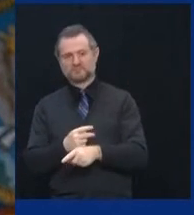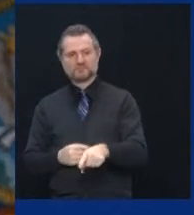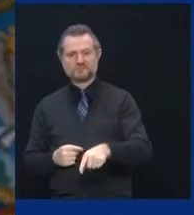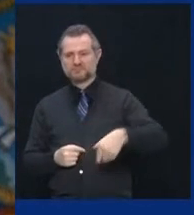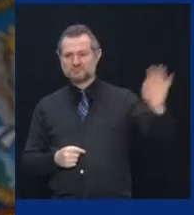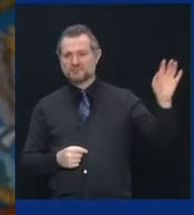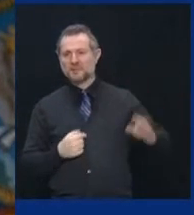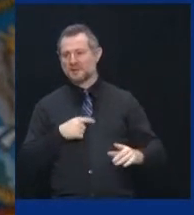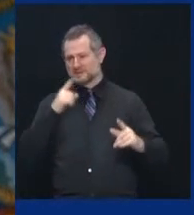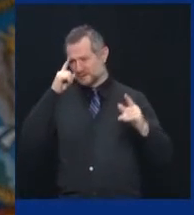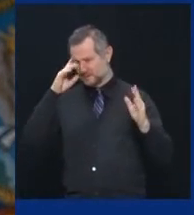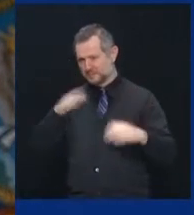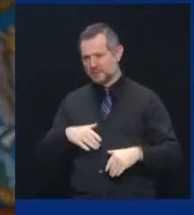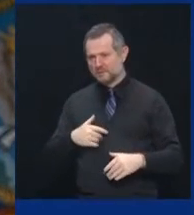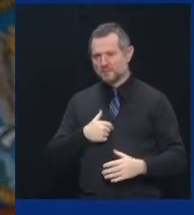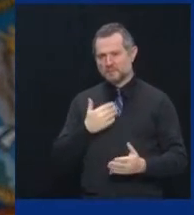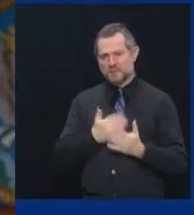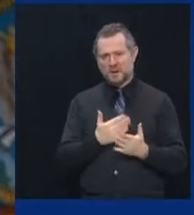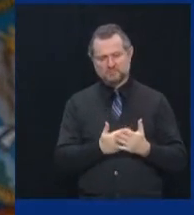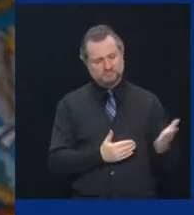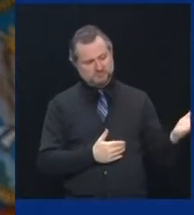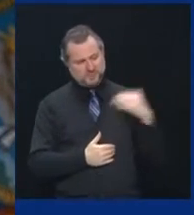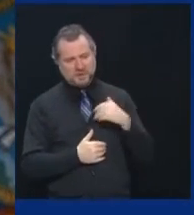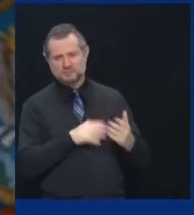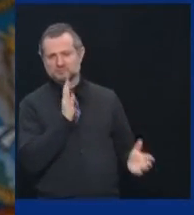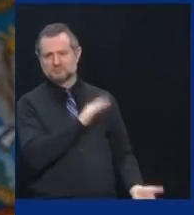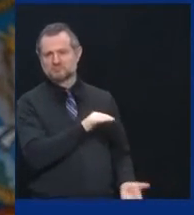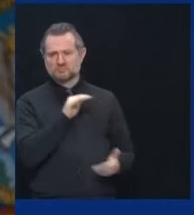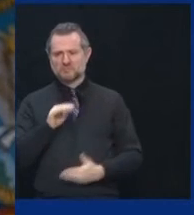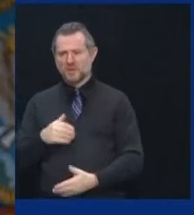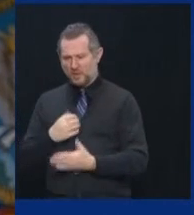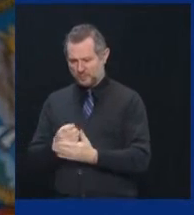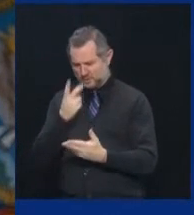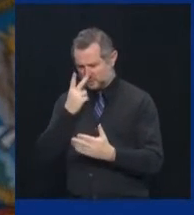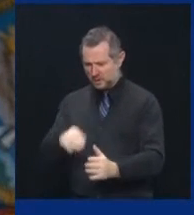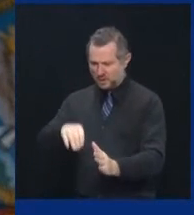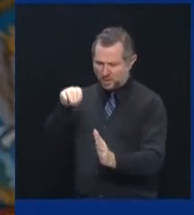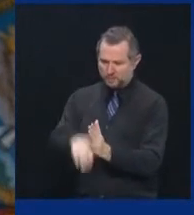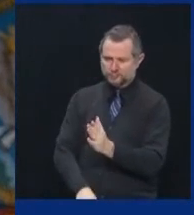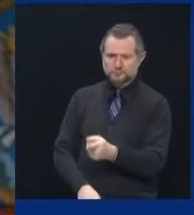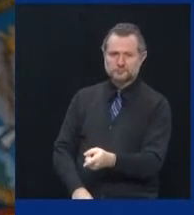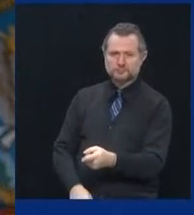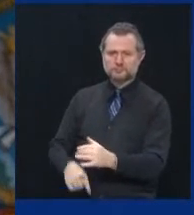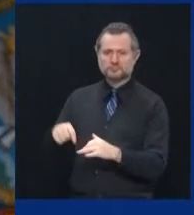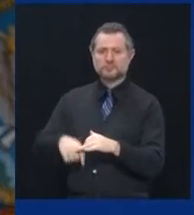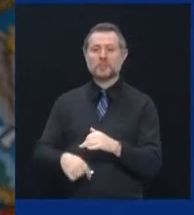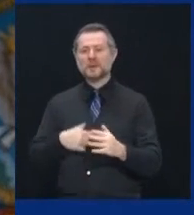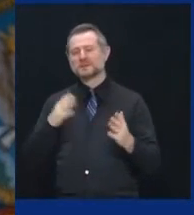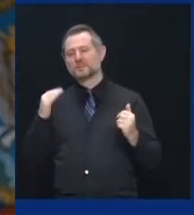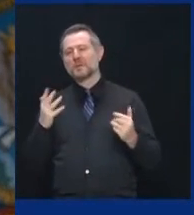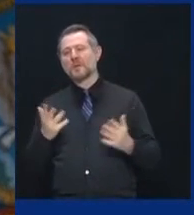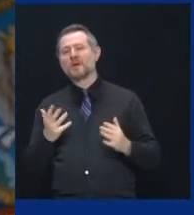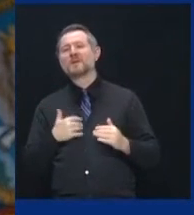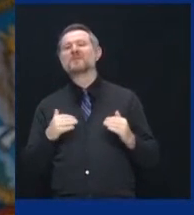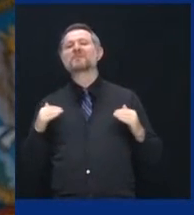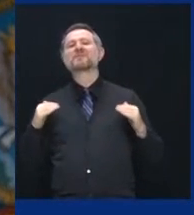we expect to be compensated for our economic loss. We expect basic fairness from